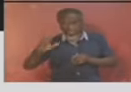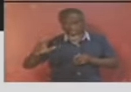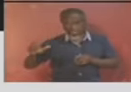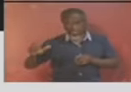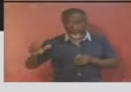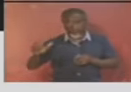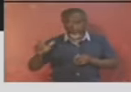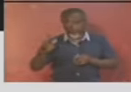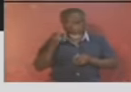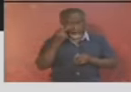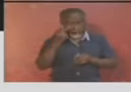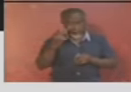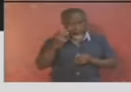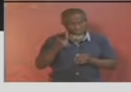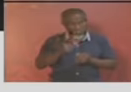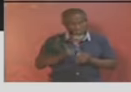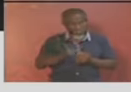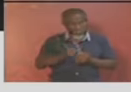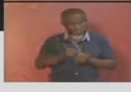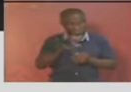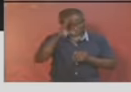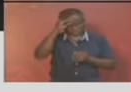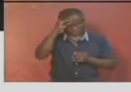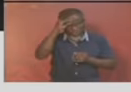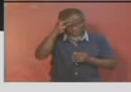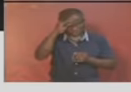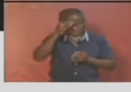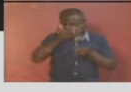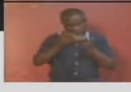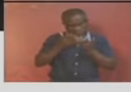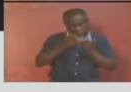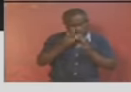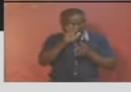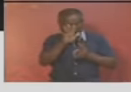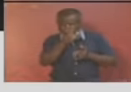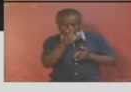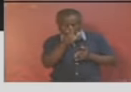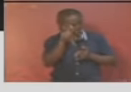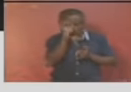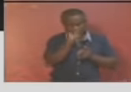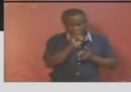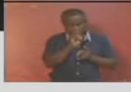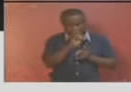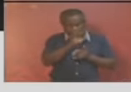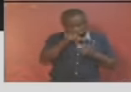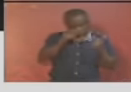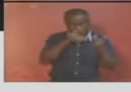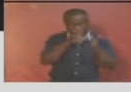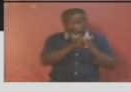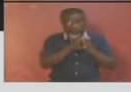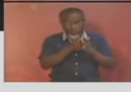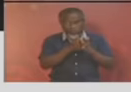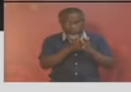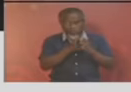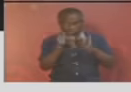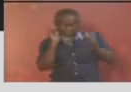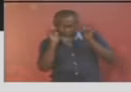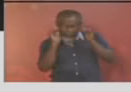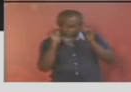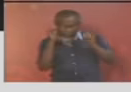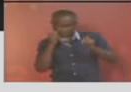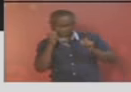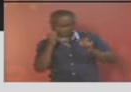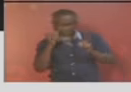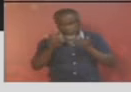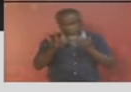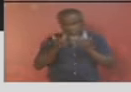pyramid. And we see that the males account for about 53% of the total, as opposed to the females, who would make up the